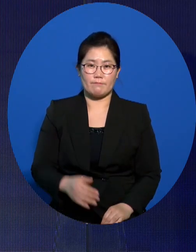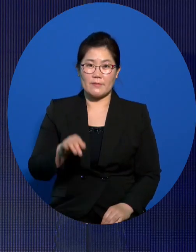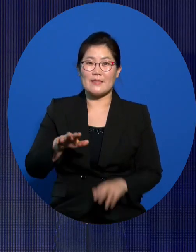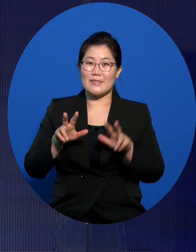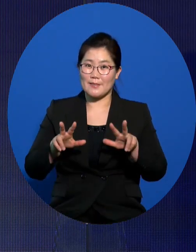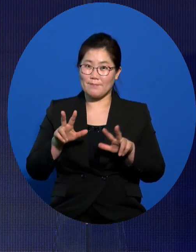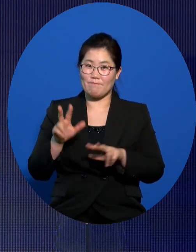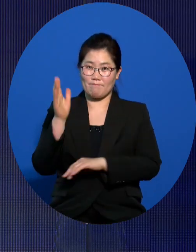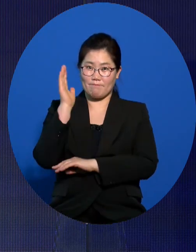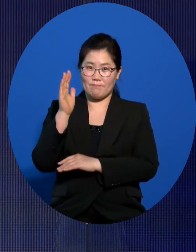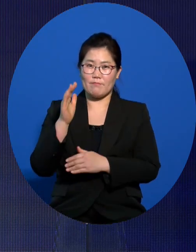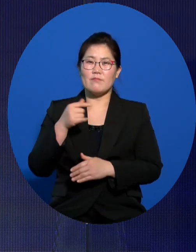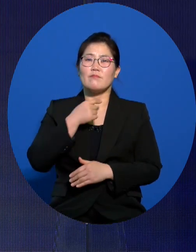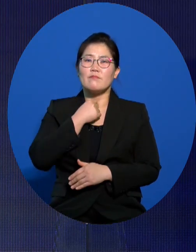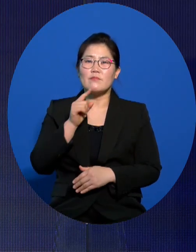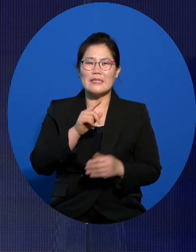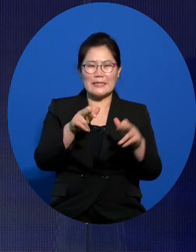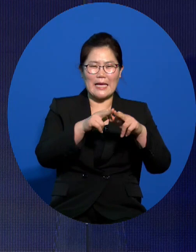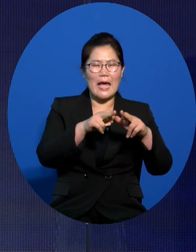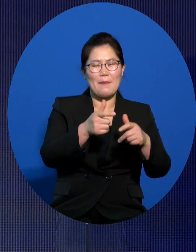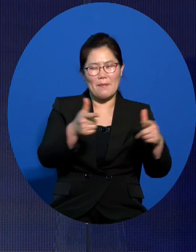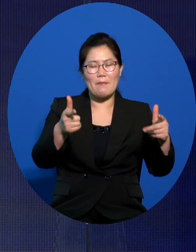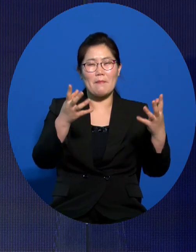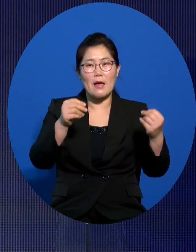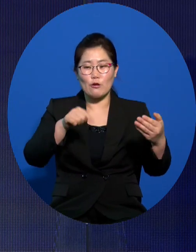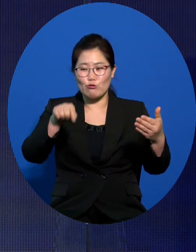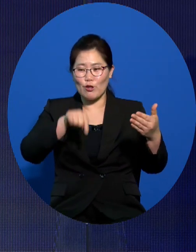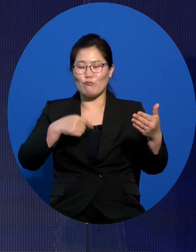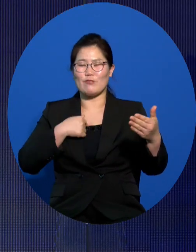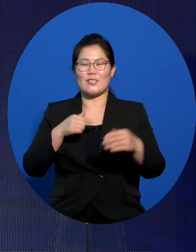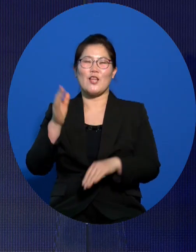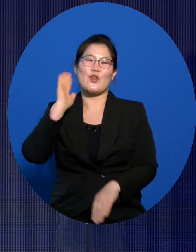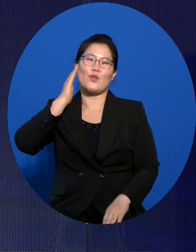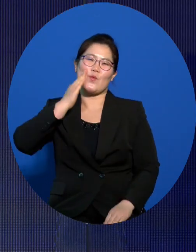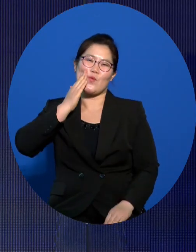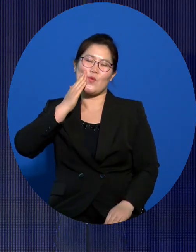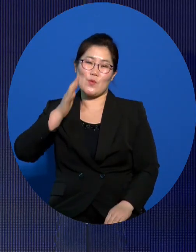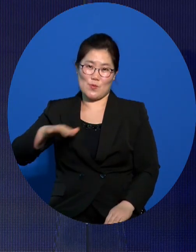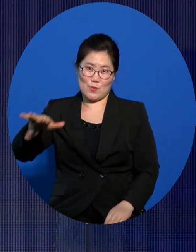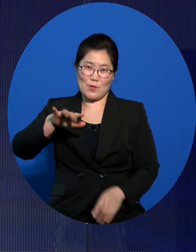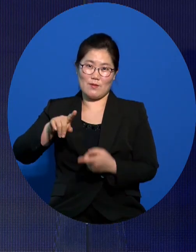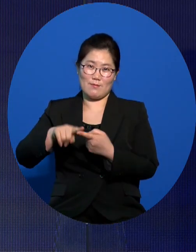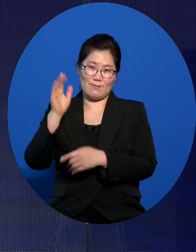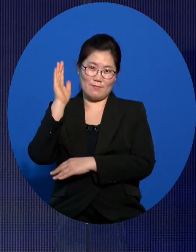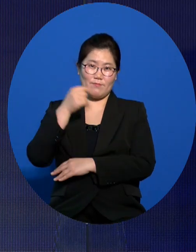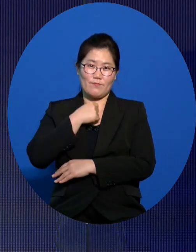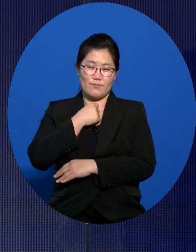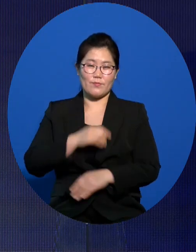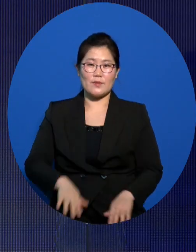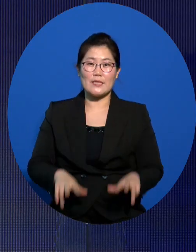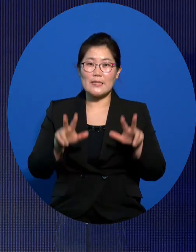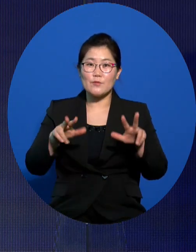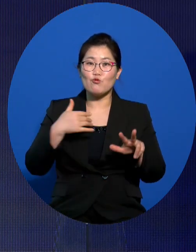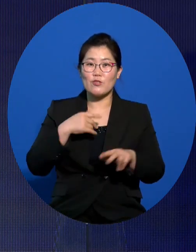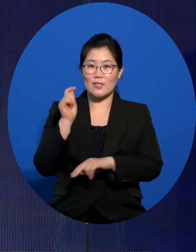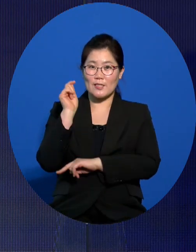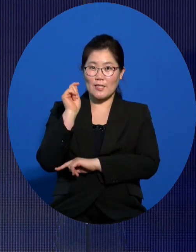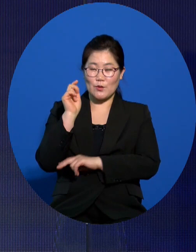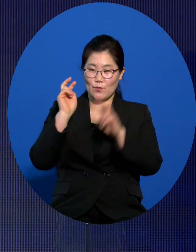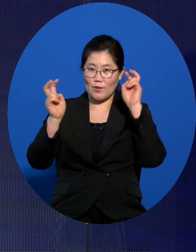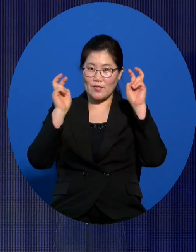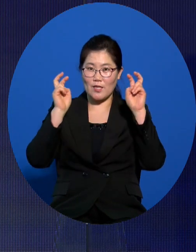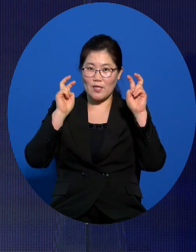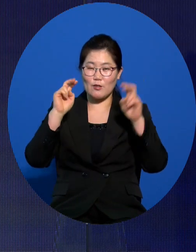with disabilities are faced with. Especially, we focused on the challenges that the persons with hearing disabilities